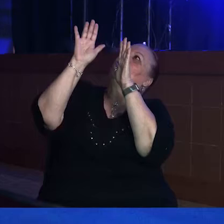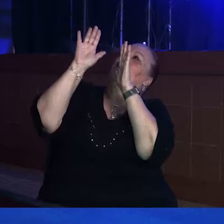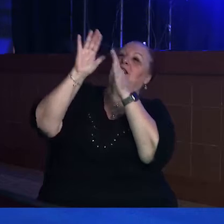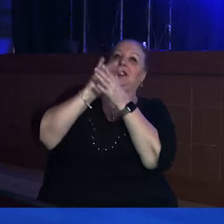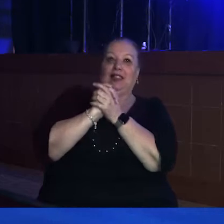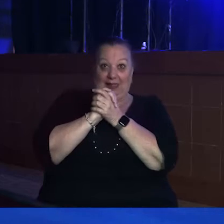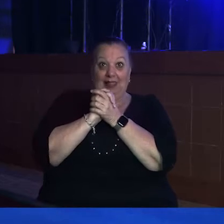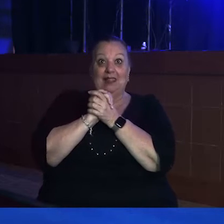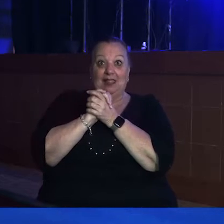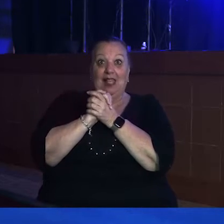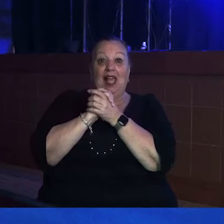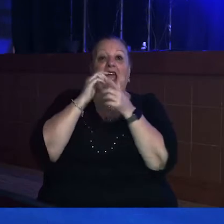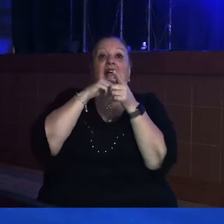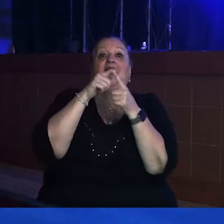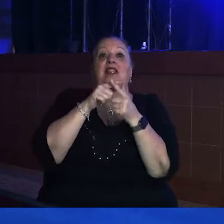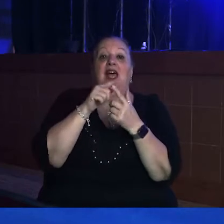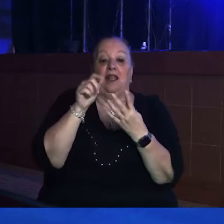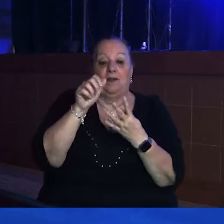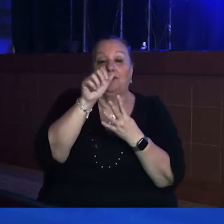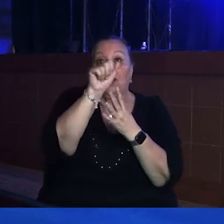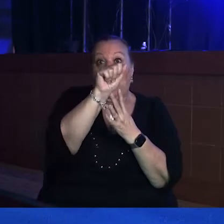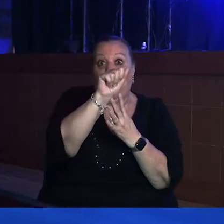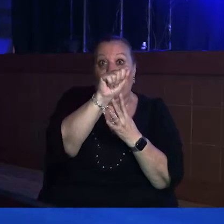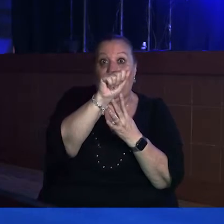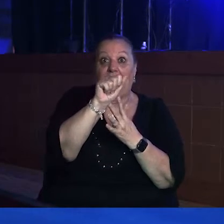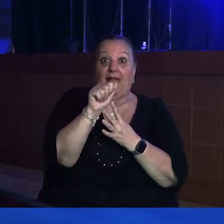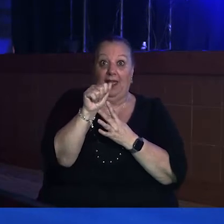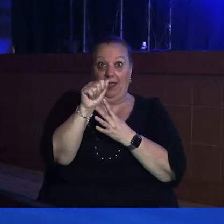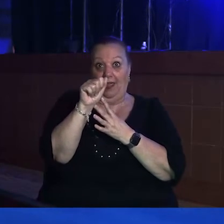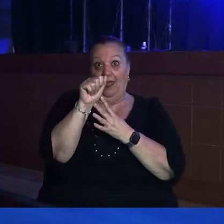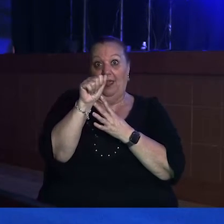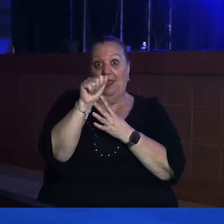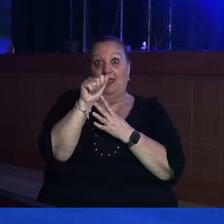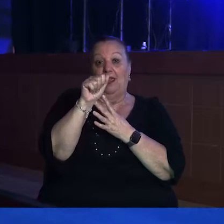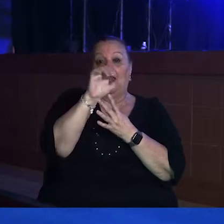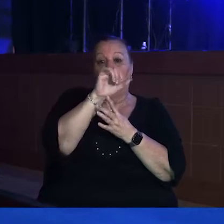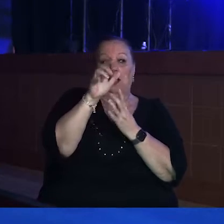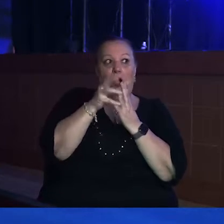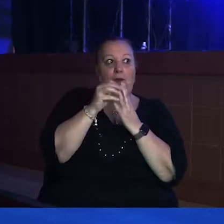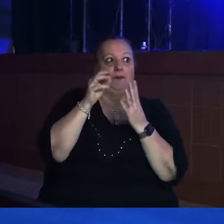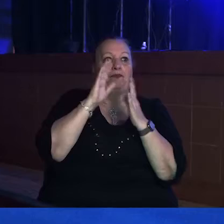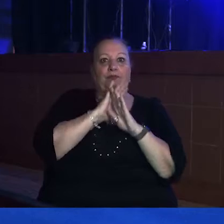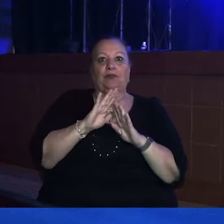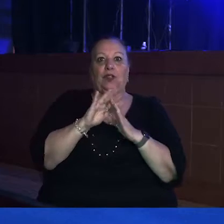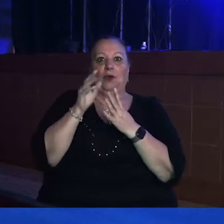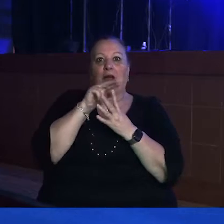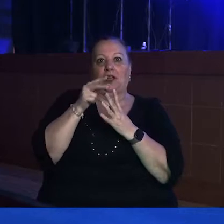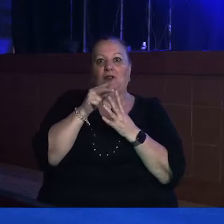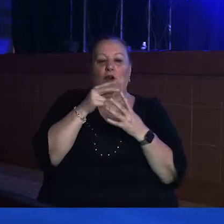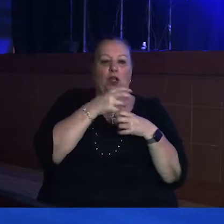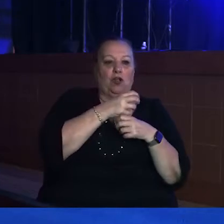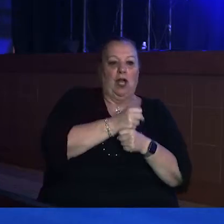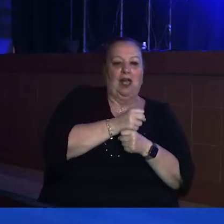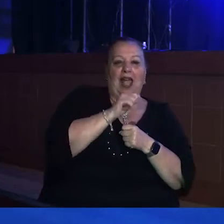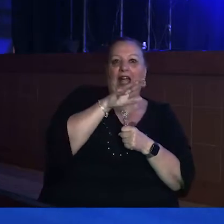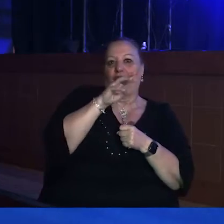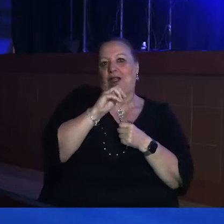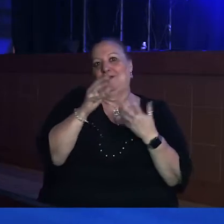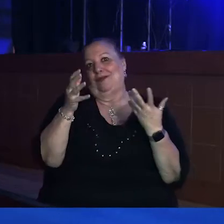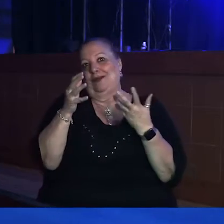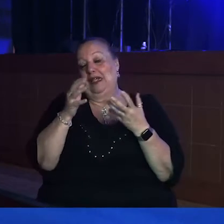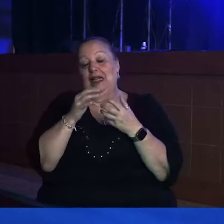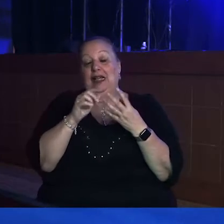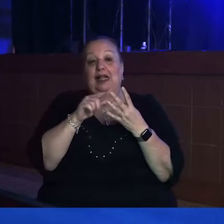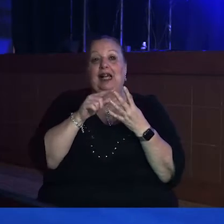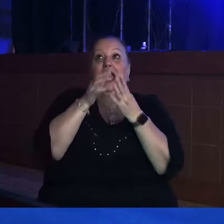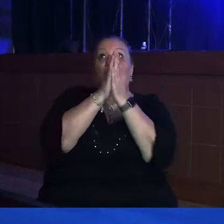And then the A in our CALM across, our CALM acronym, I go back and forth between an acronym and an acrostic, ask God for